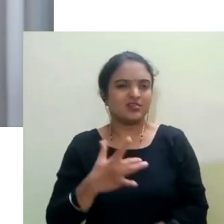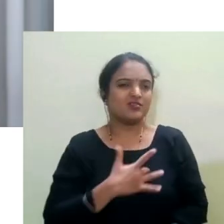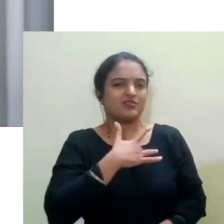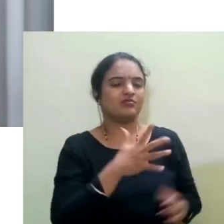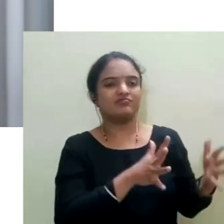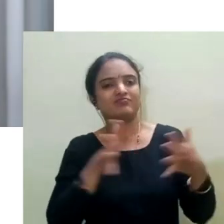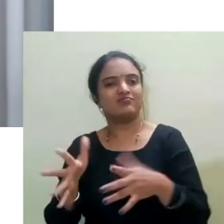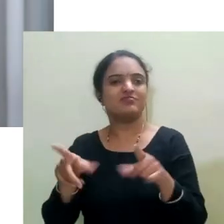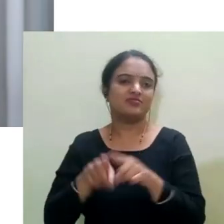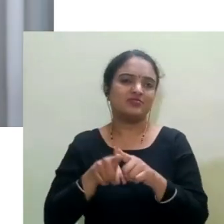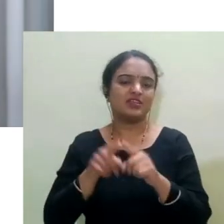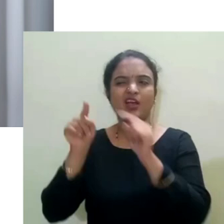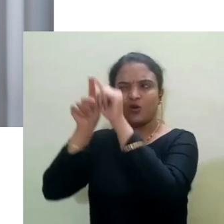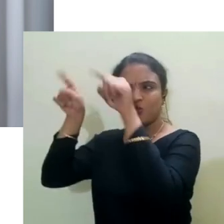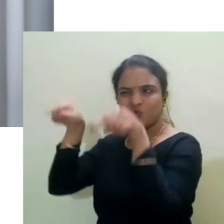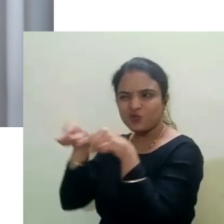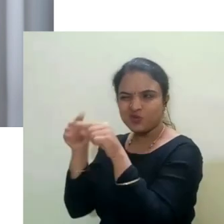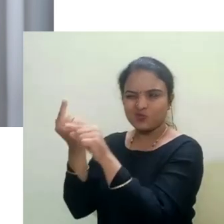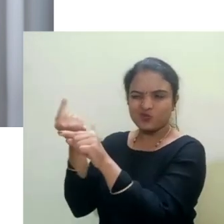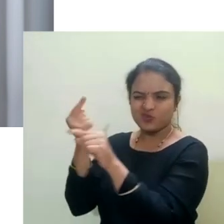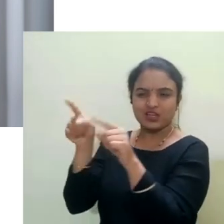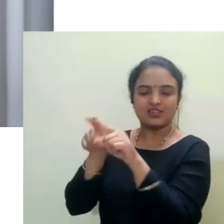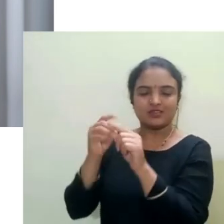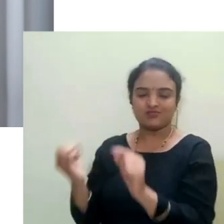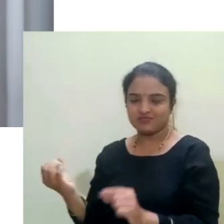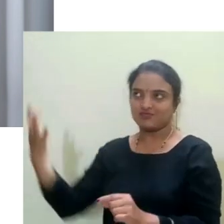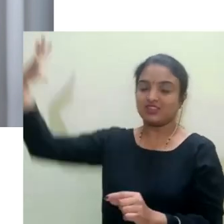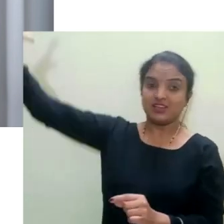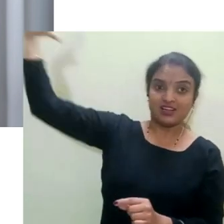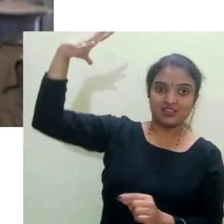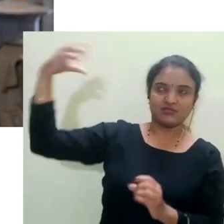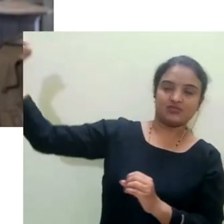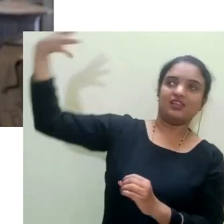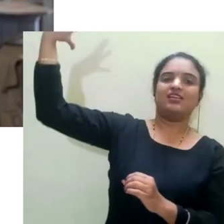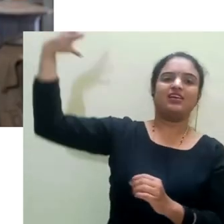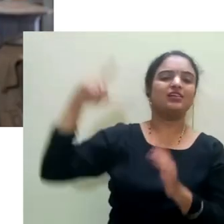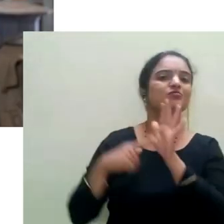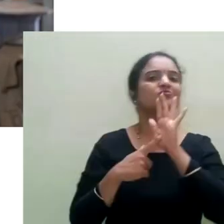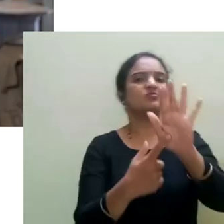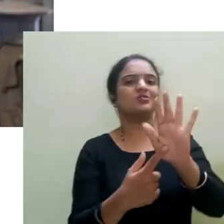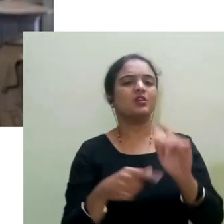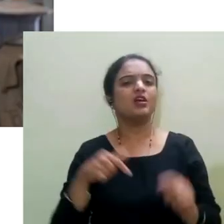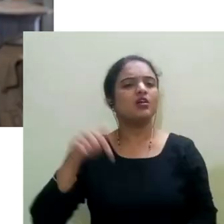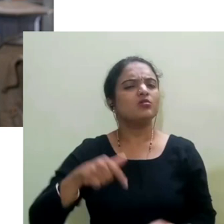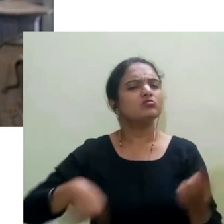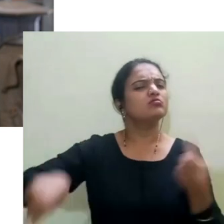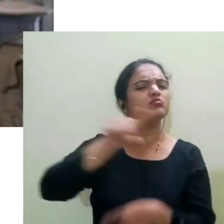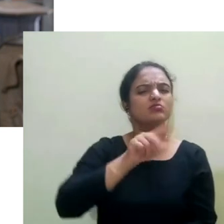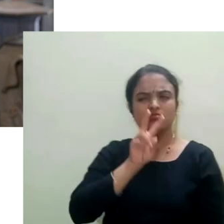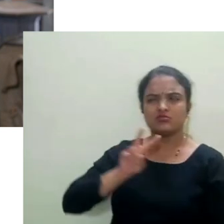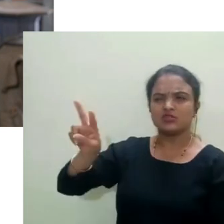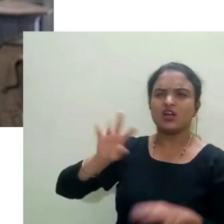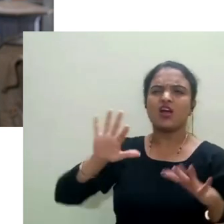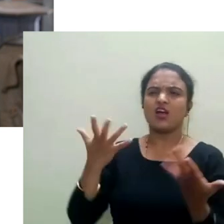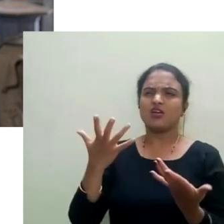those who sought it through this very window, like bursts of morning light. It enabled all of us here to look at